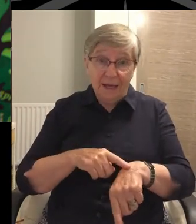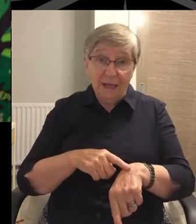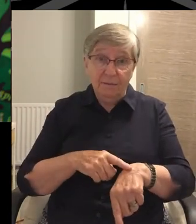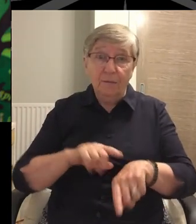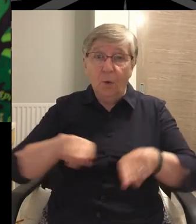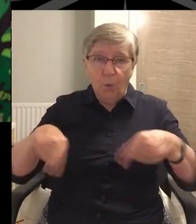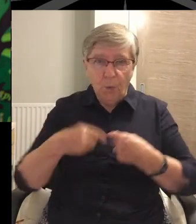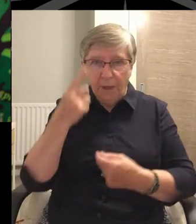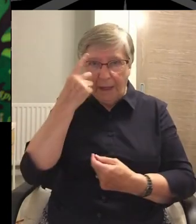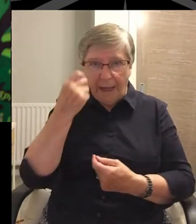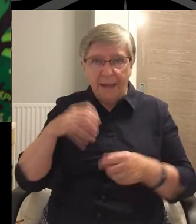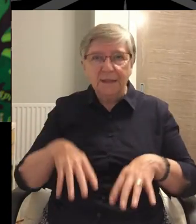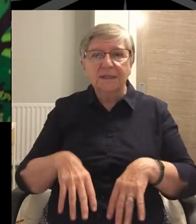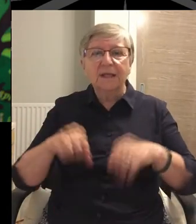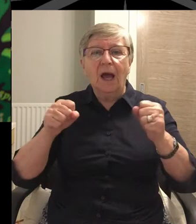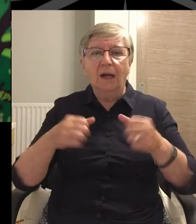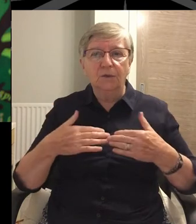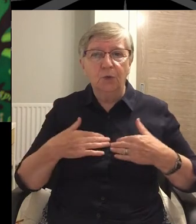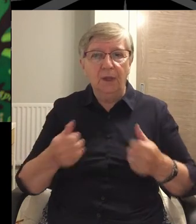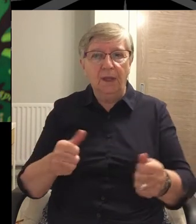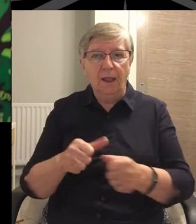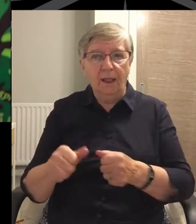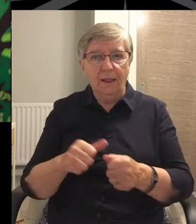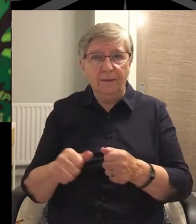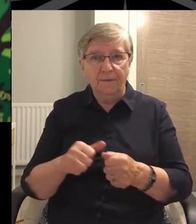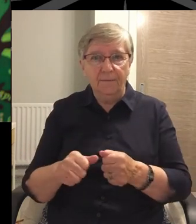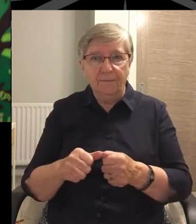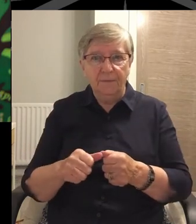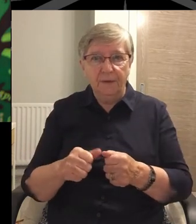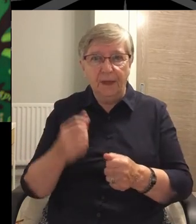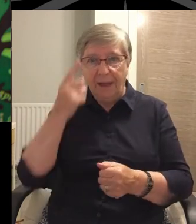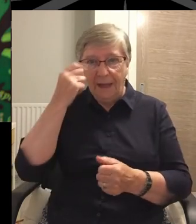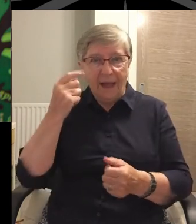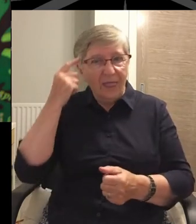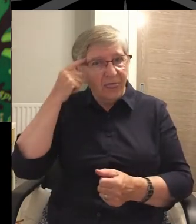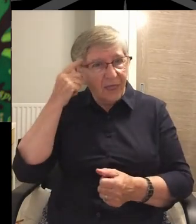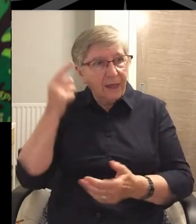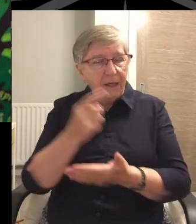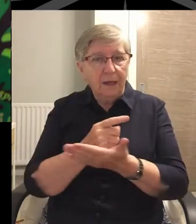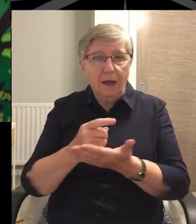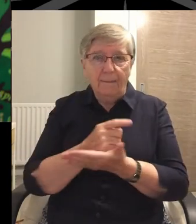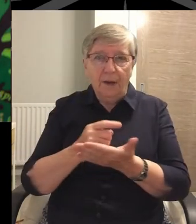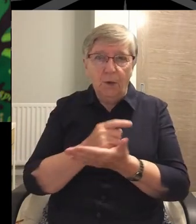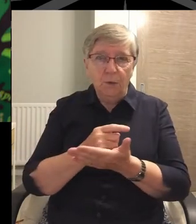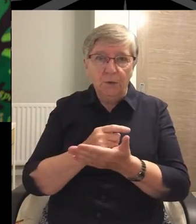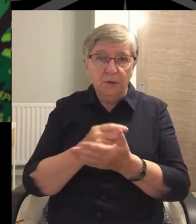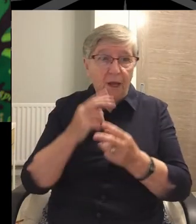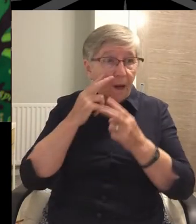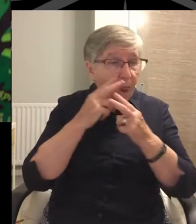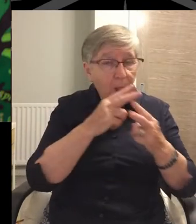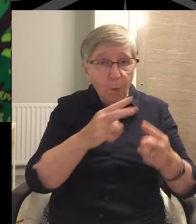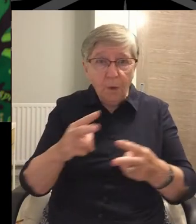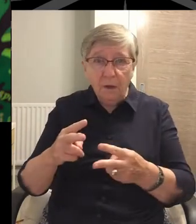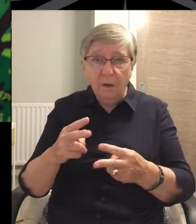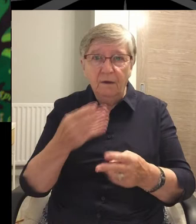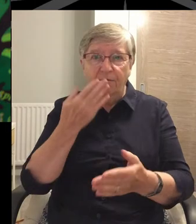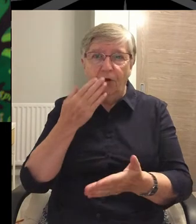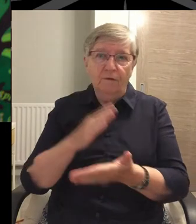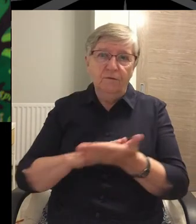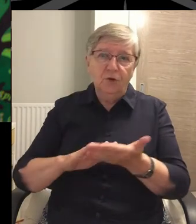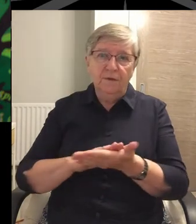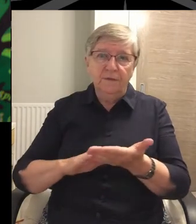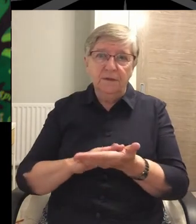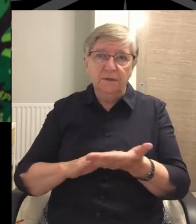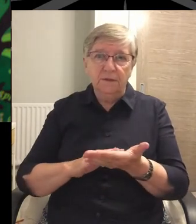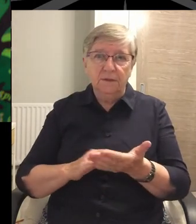that point that our healing begins. It is at that point that we can think about and talk about and look